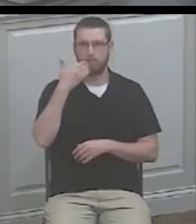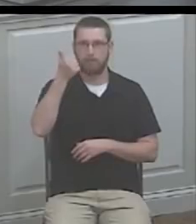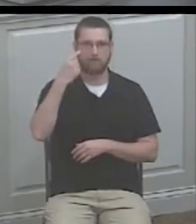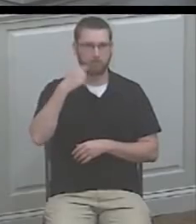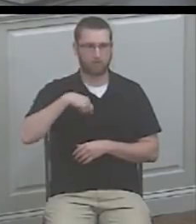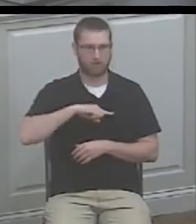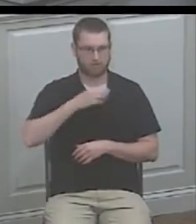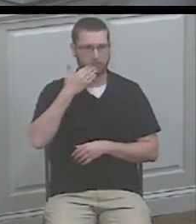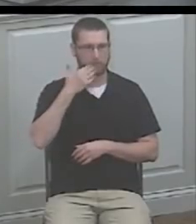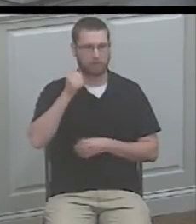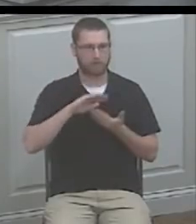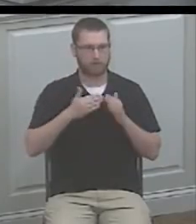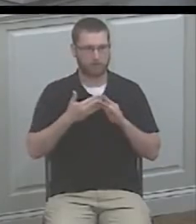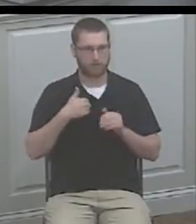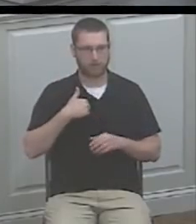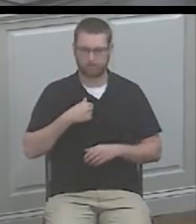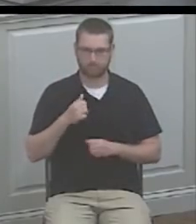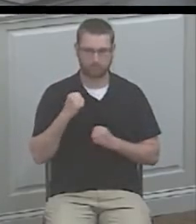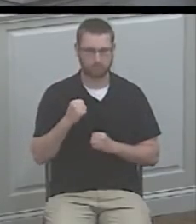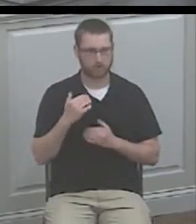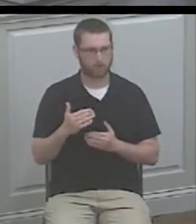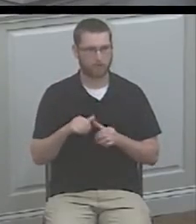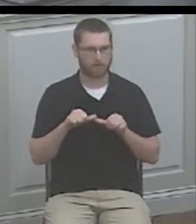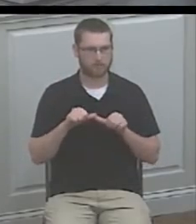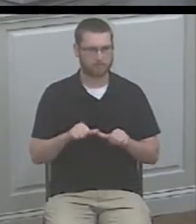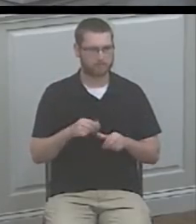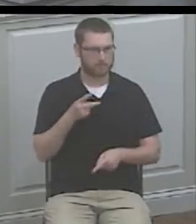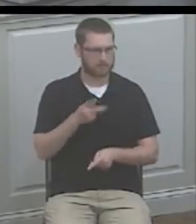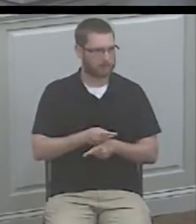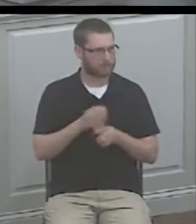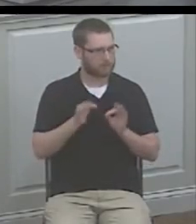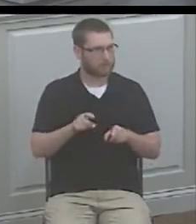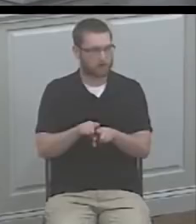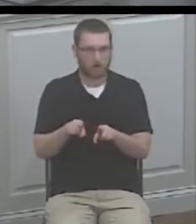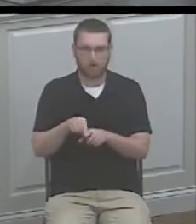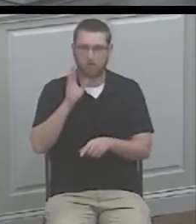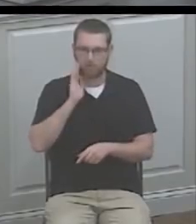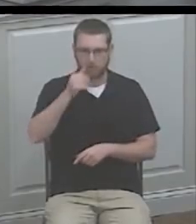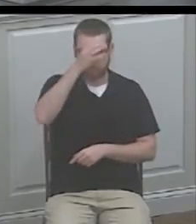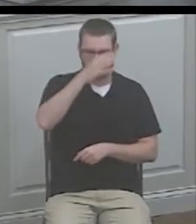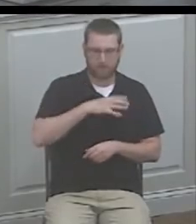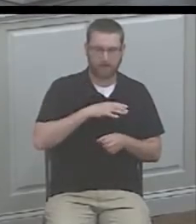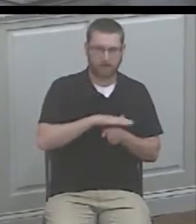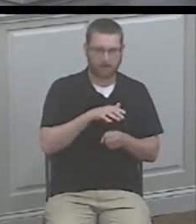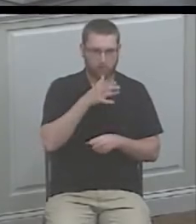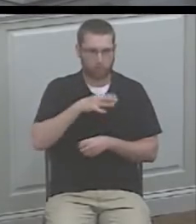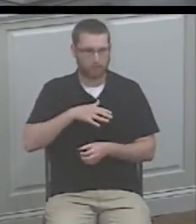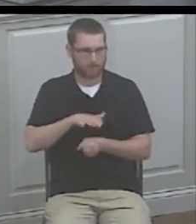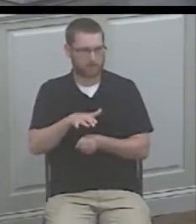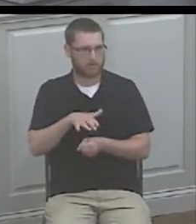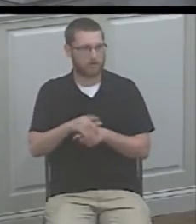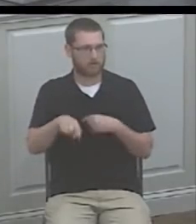for this community, I'm man enough to stick by it, okay? And we will be man enough and woman enough to stick by the decisions we make in regards